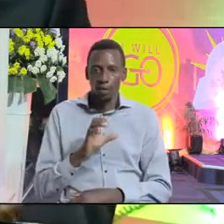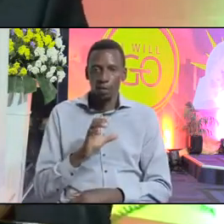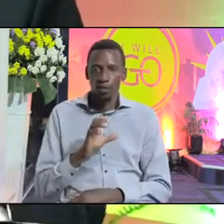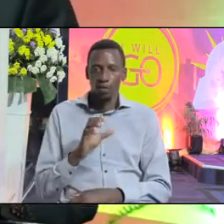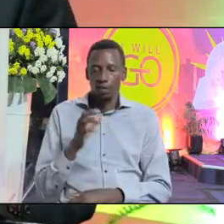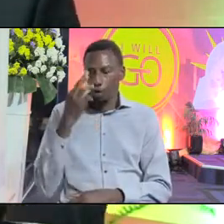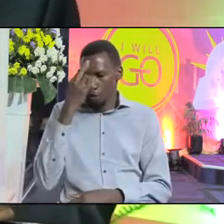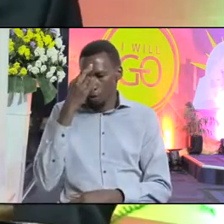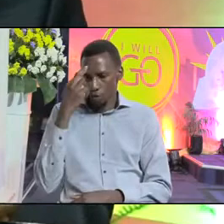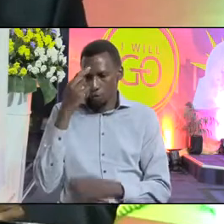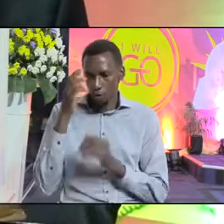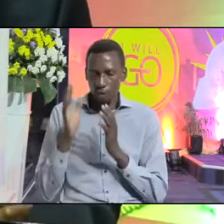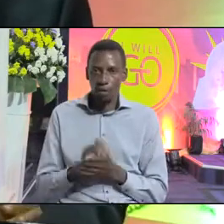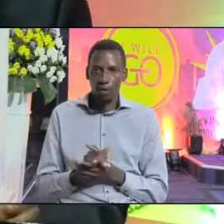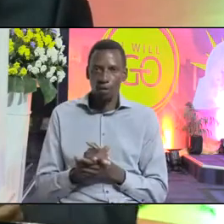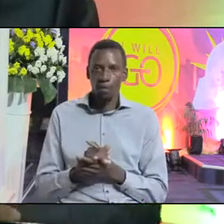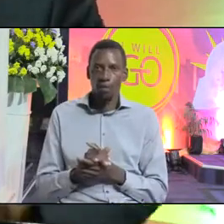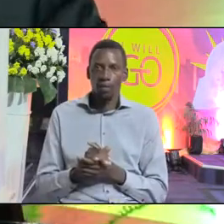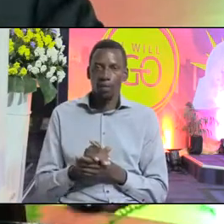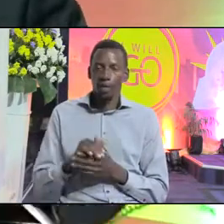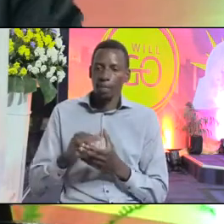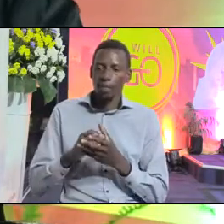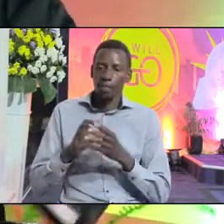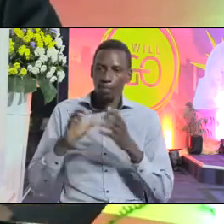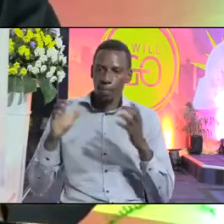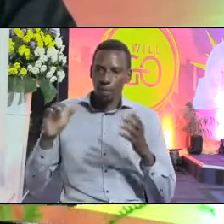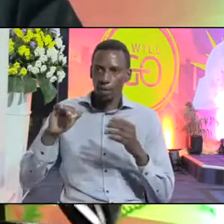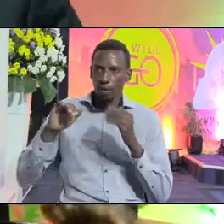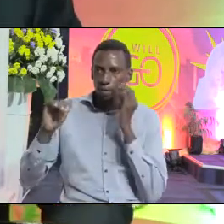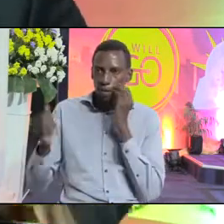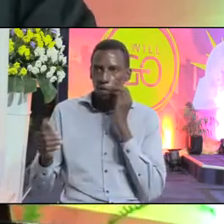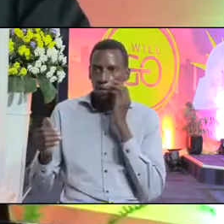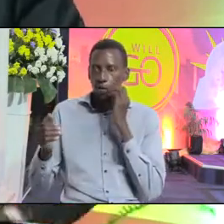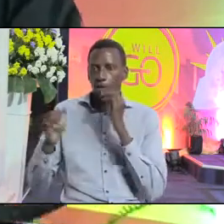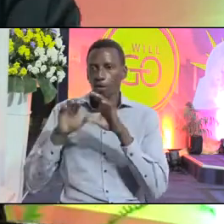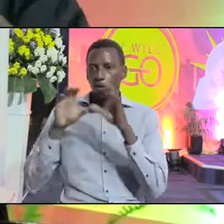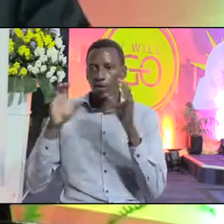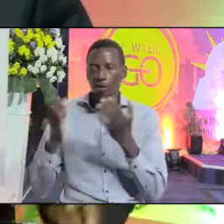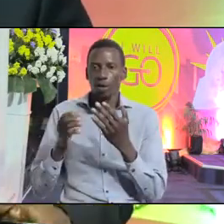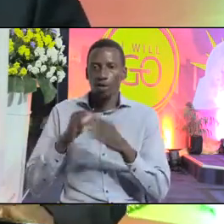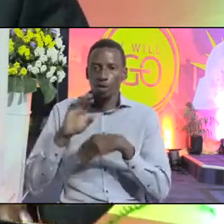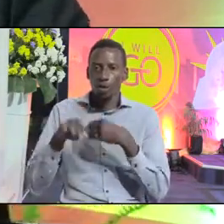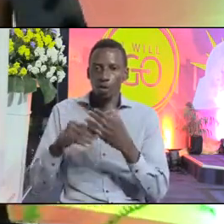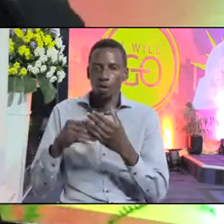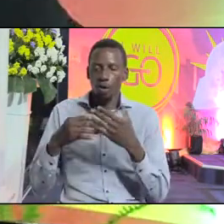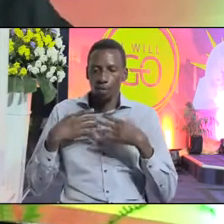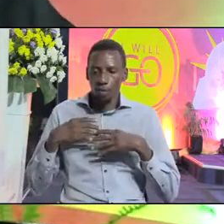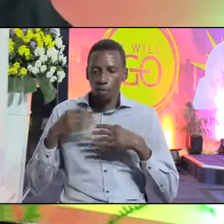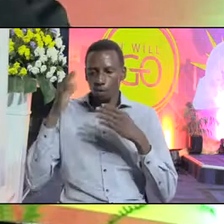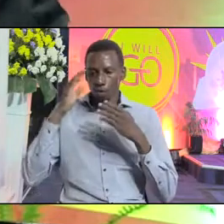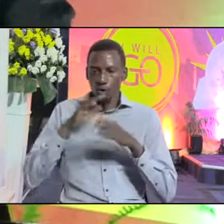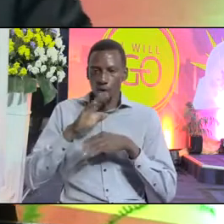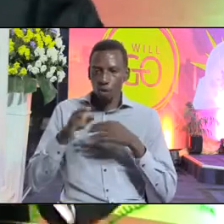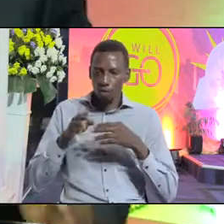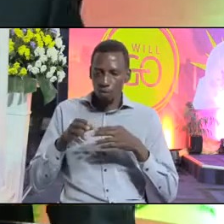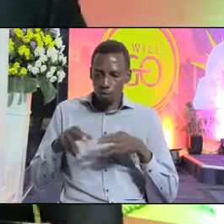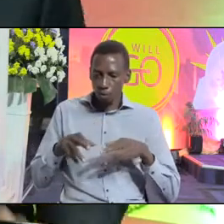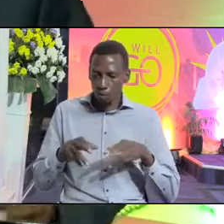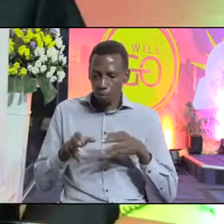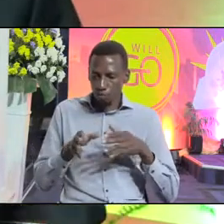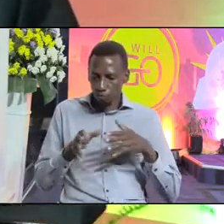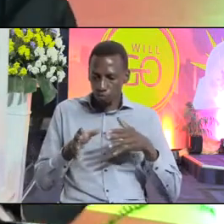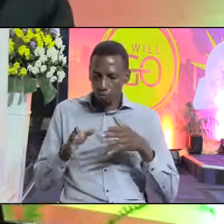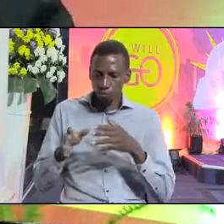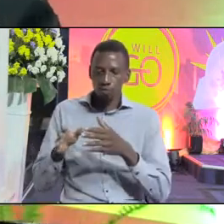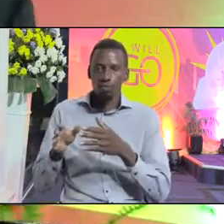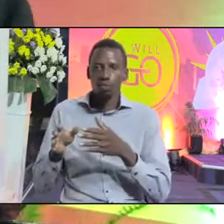of the world. Everyone knows all roads lead to Rome. You are citizens of a society ruled by a man